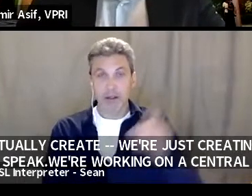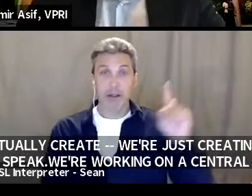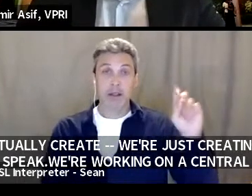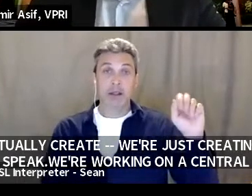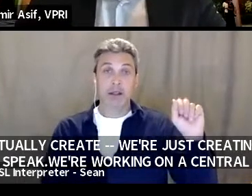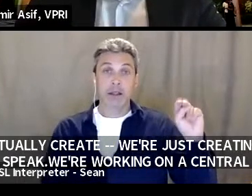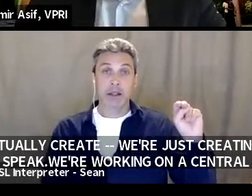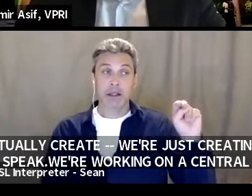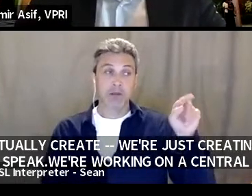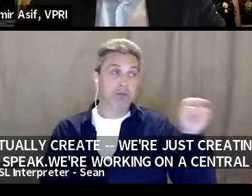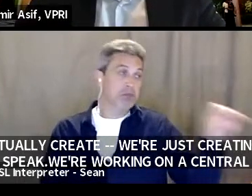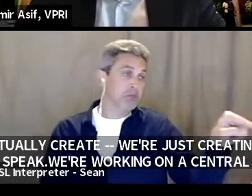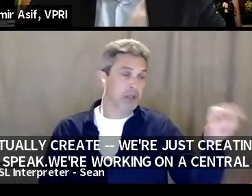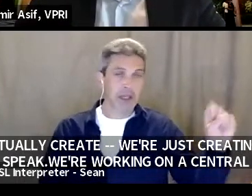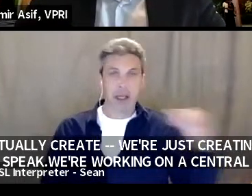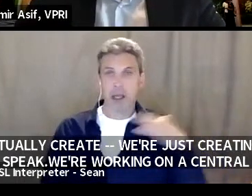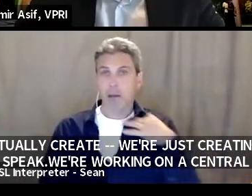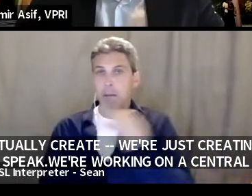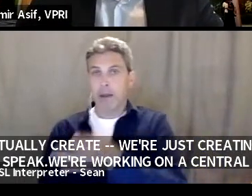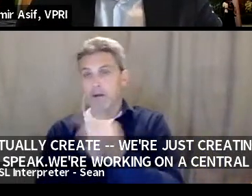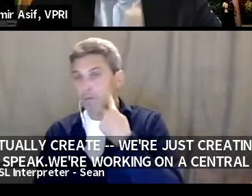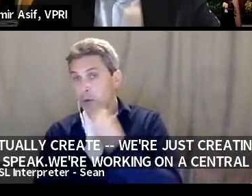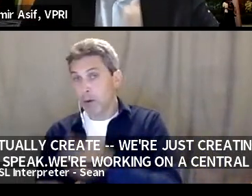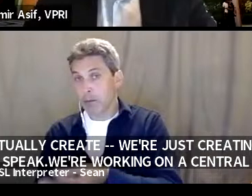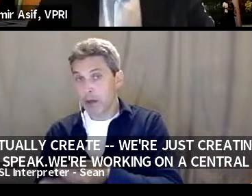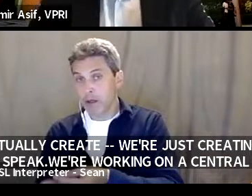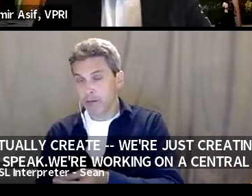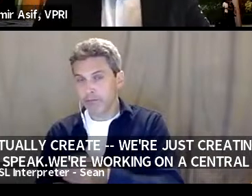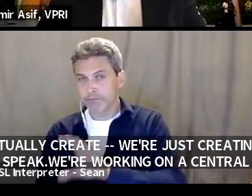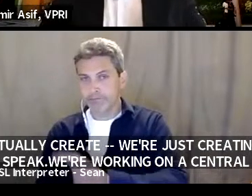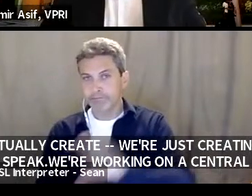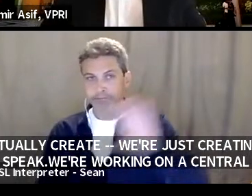for some financial assistance for their faculty